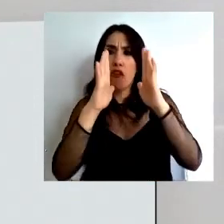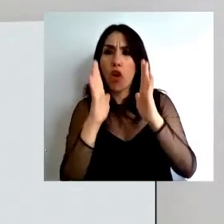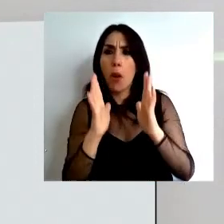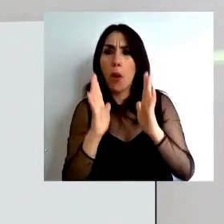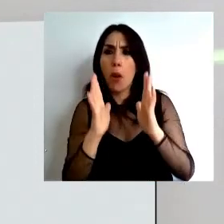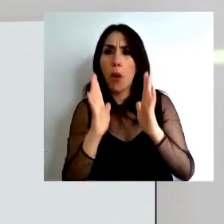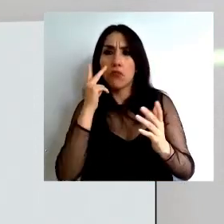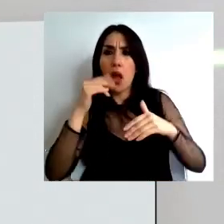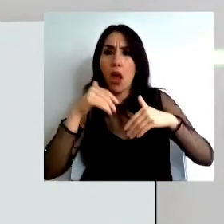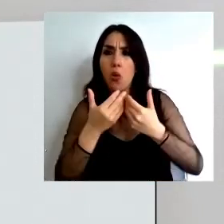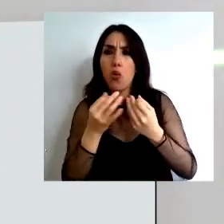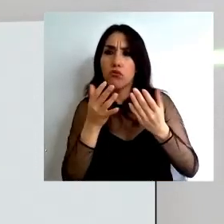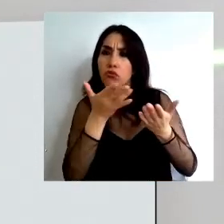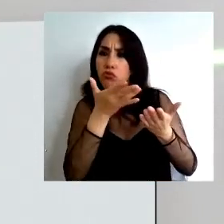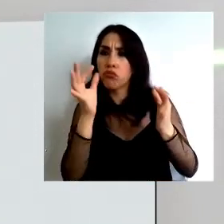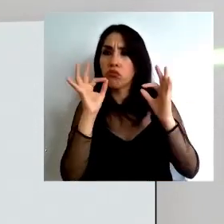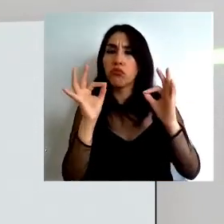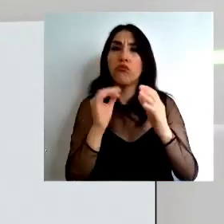this is one.